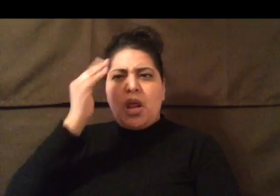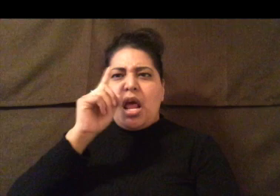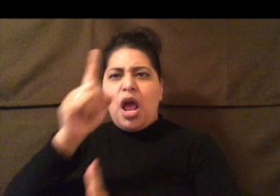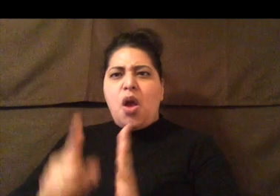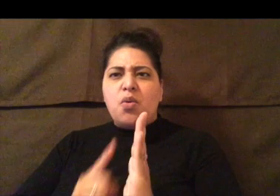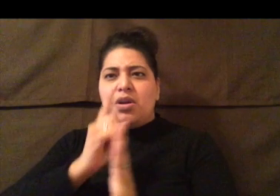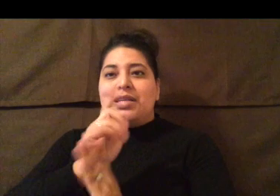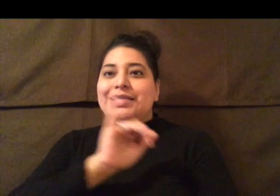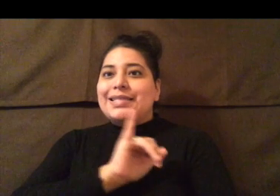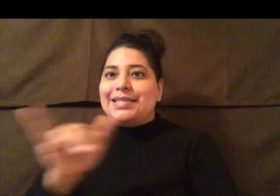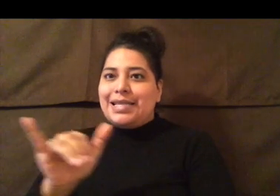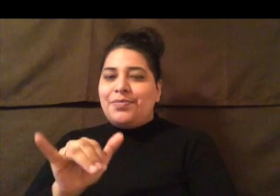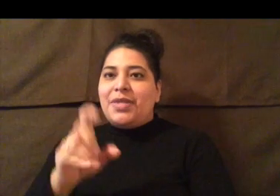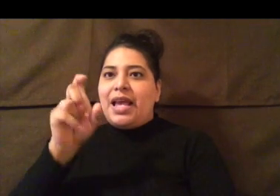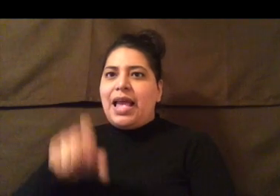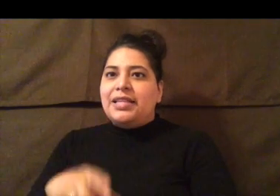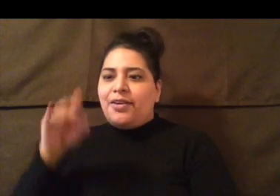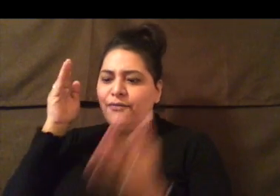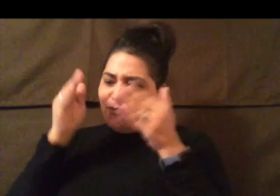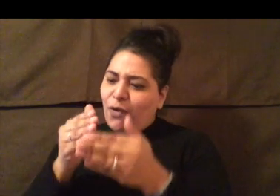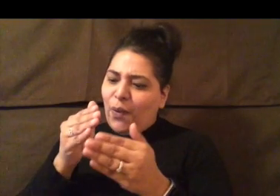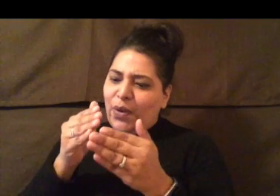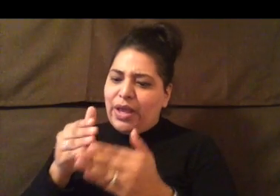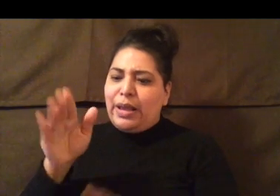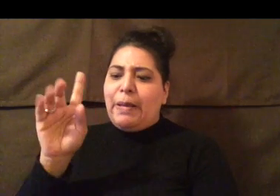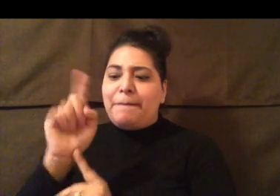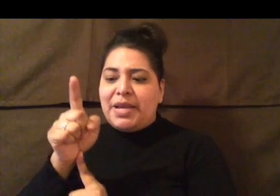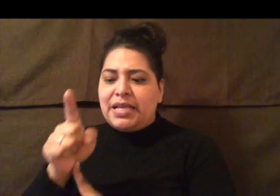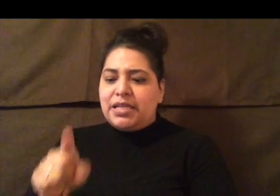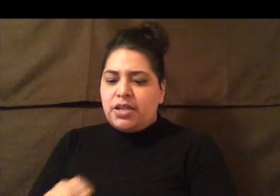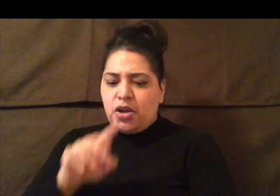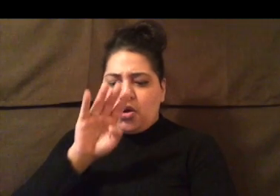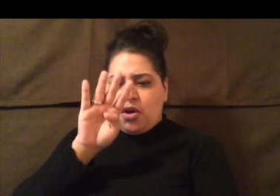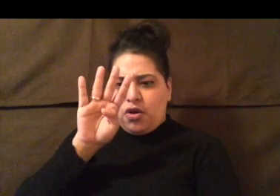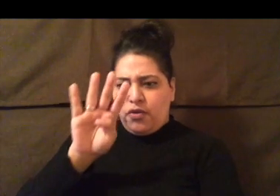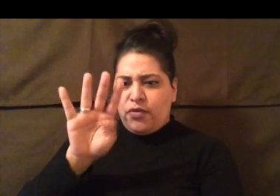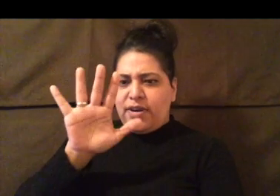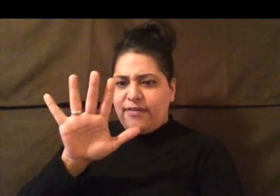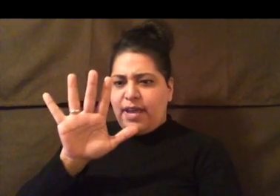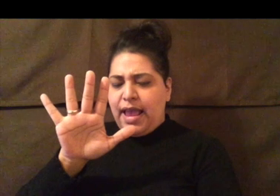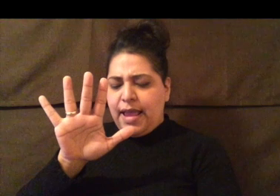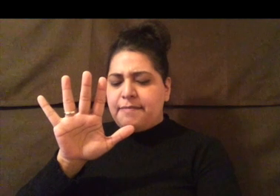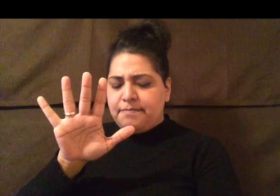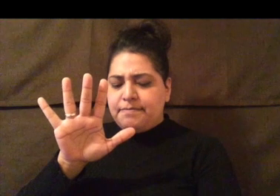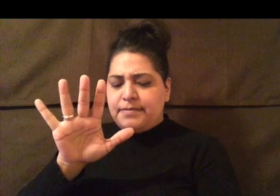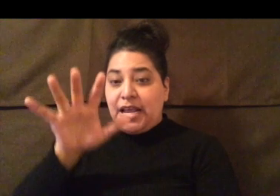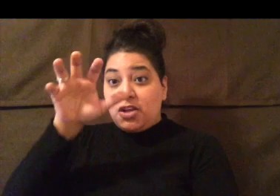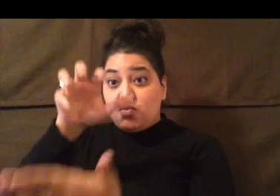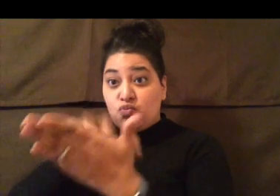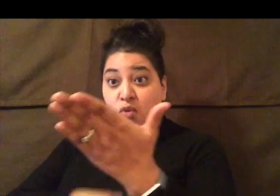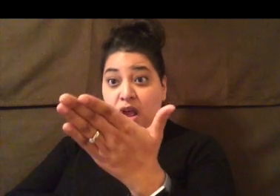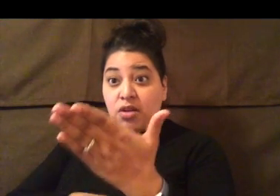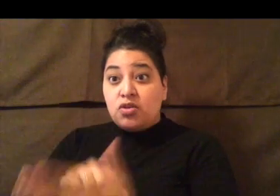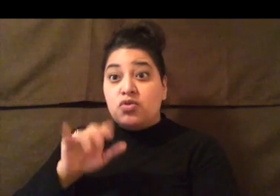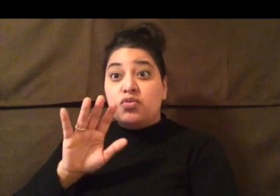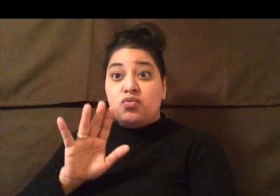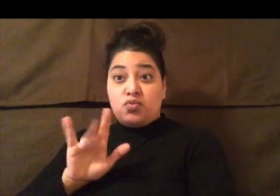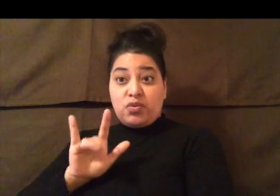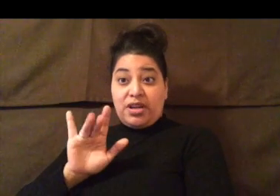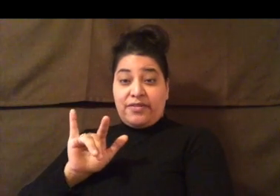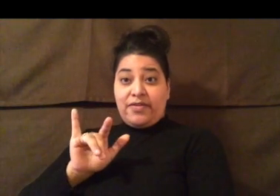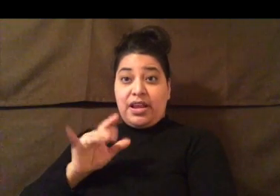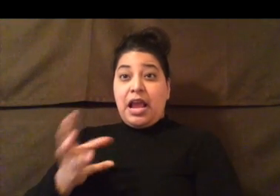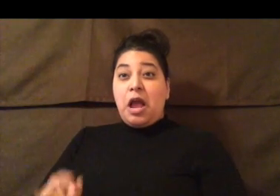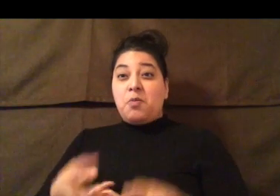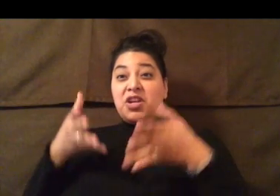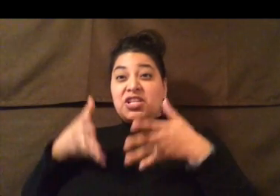is the same, so all we need to worry about is our minutes. If we take the 45 minutes from 12:45 and we subtract the